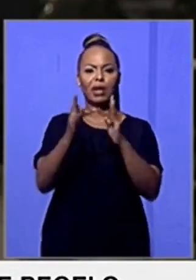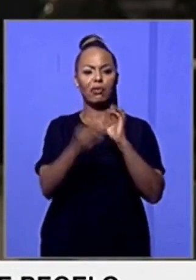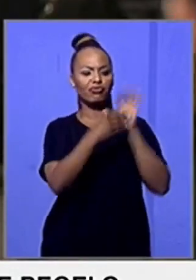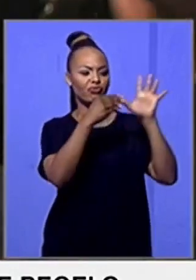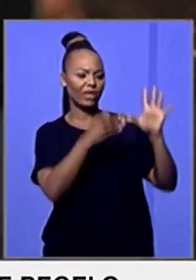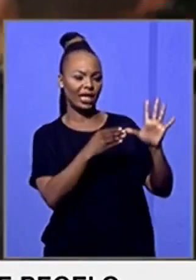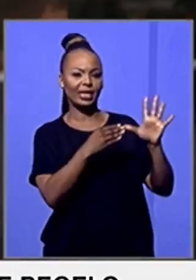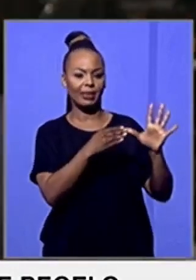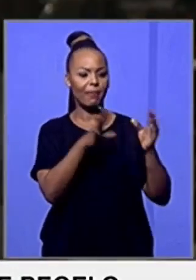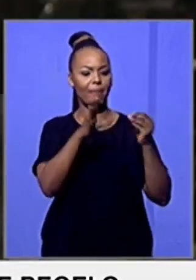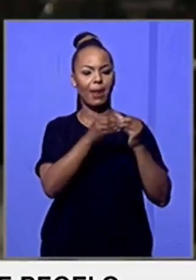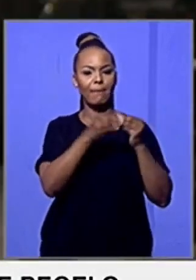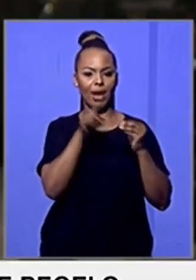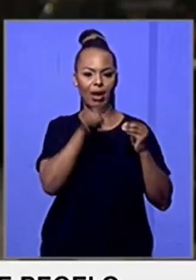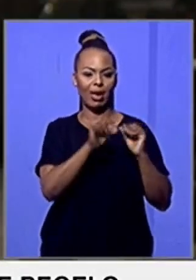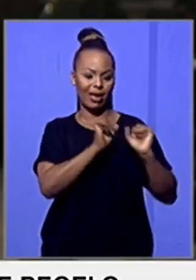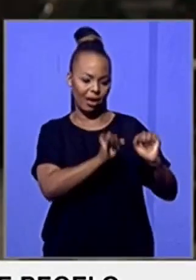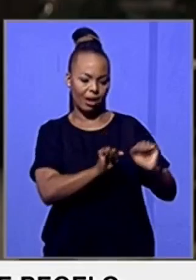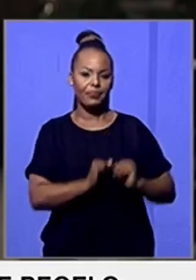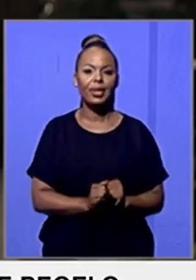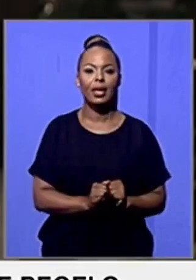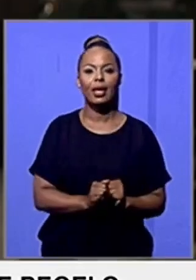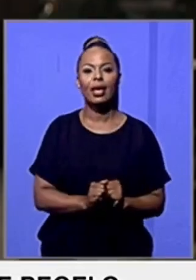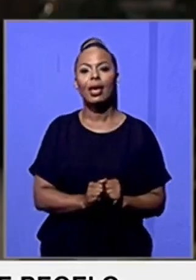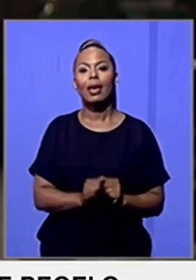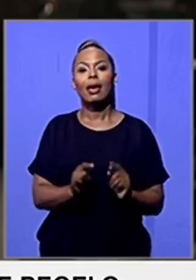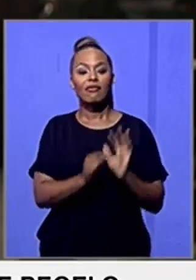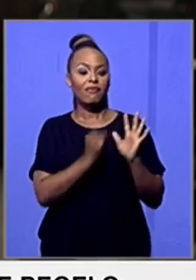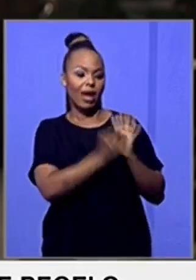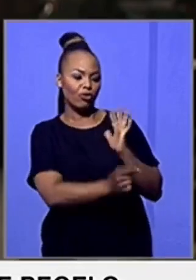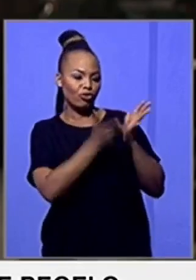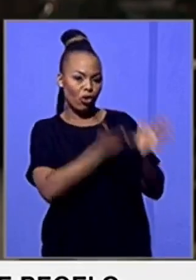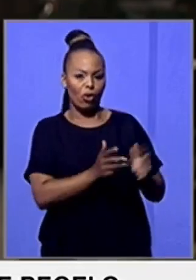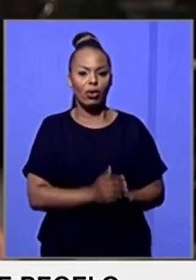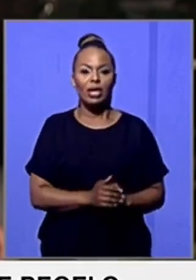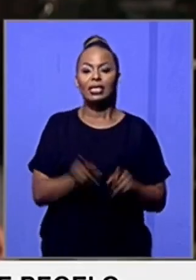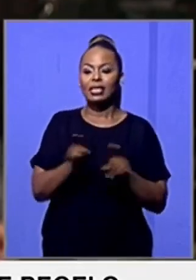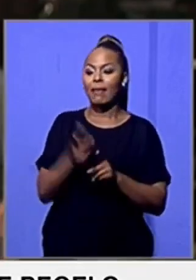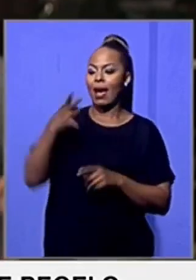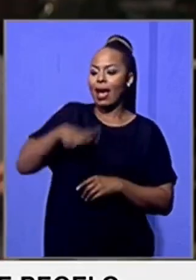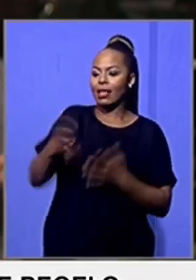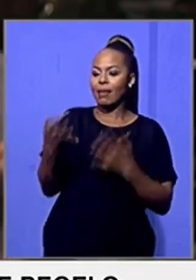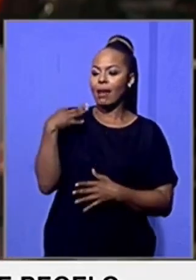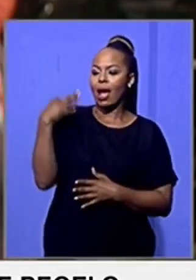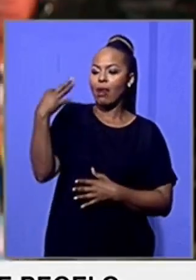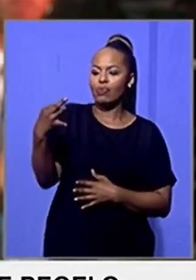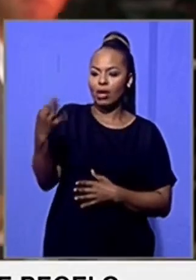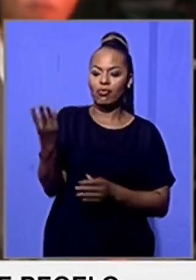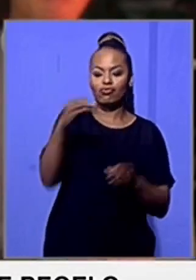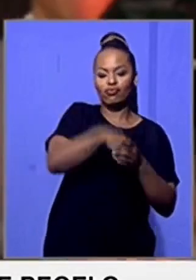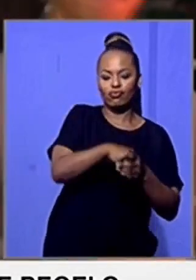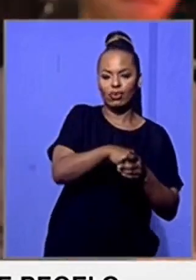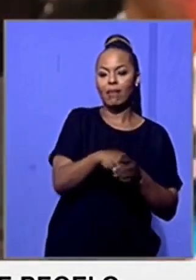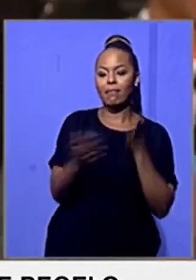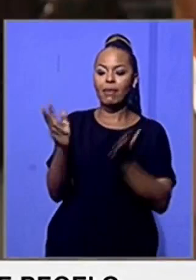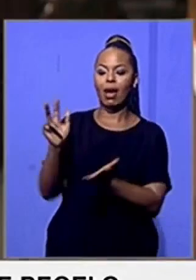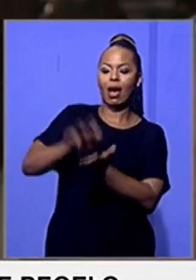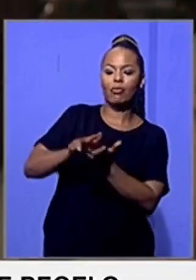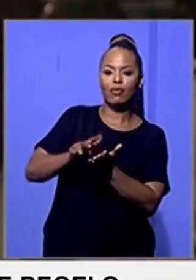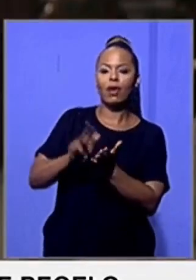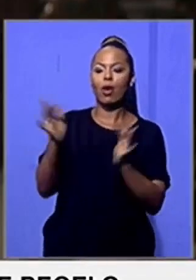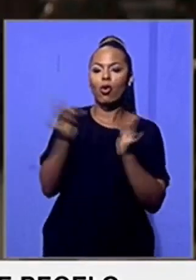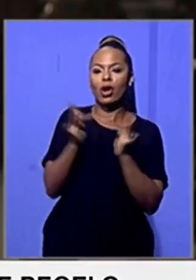5 members of BRICS, but if you get the other applicants of BRICS being approved, of course the pool of the